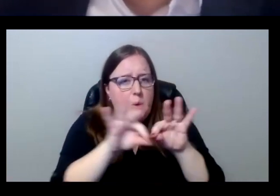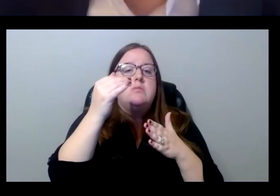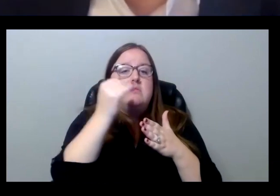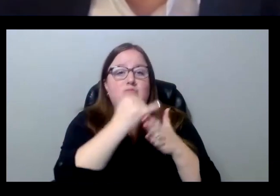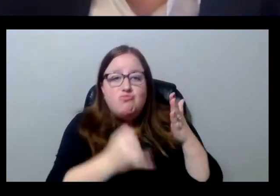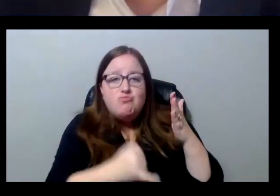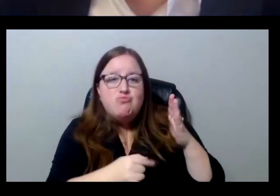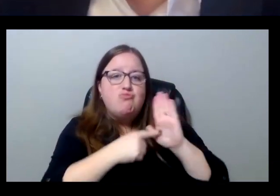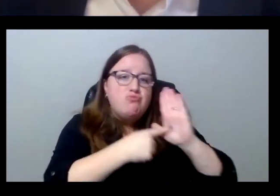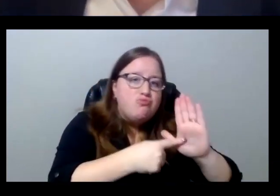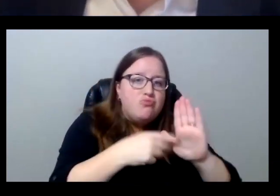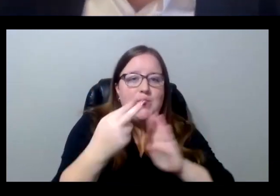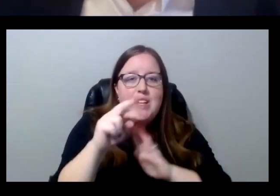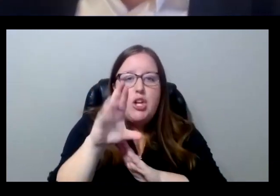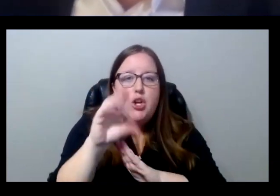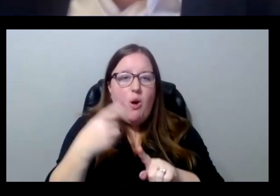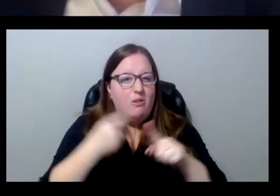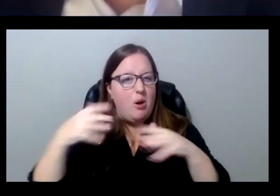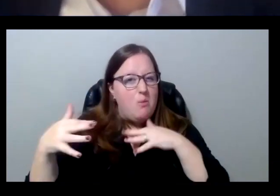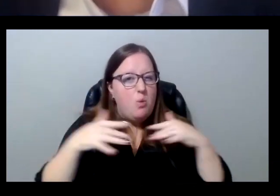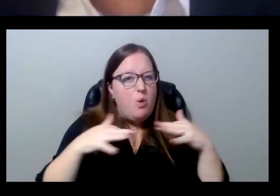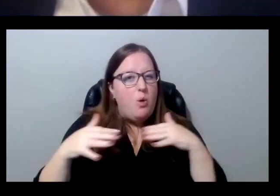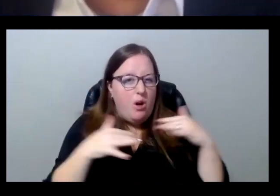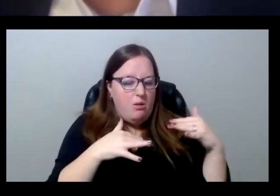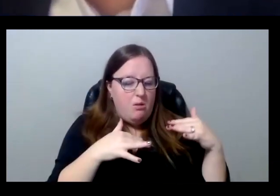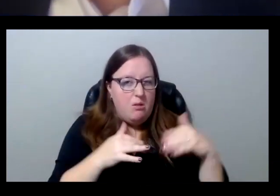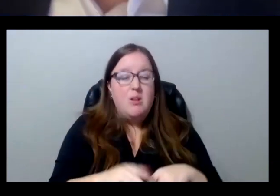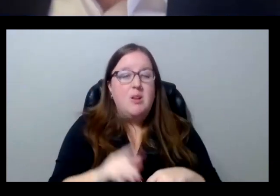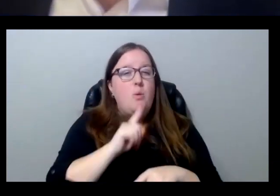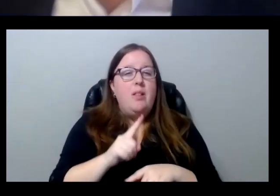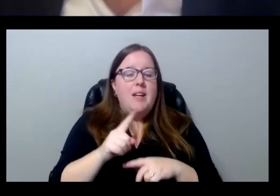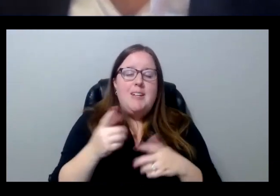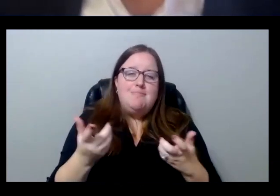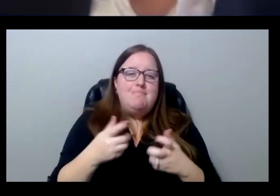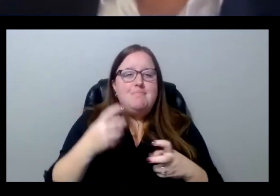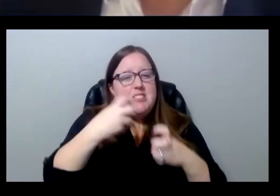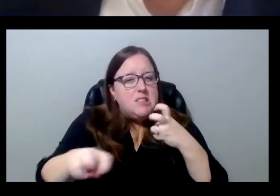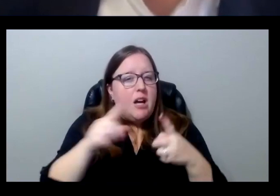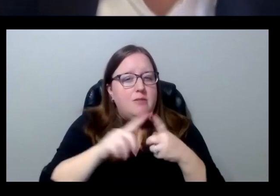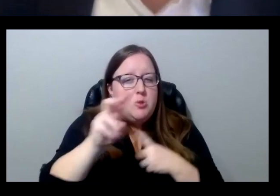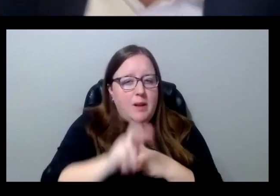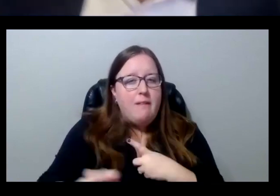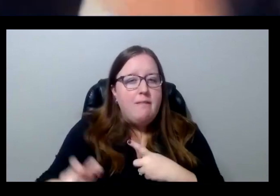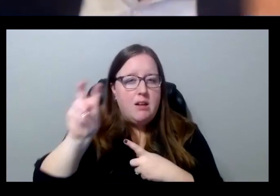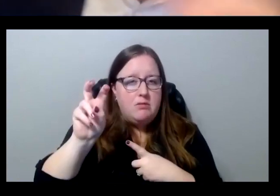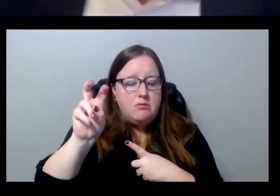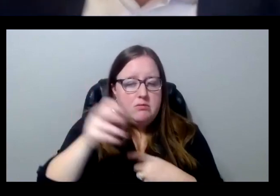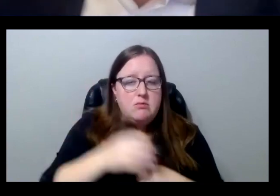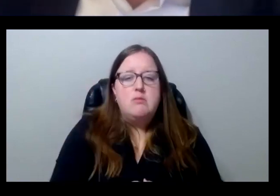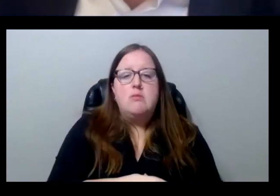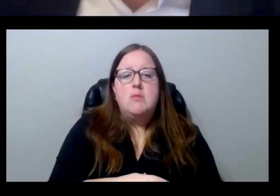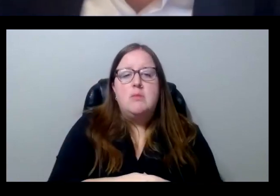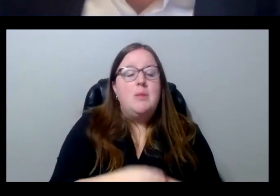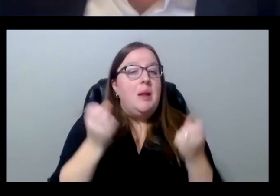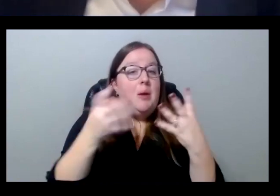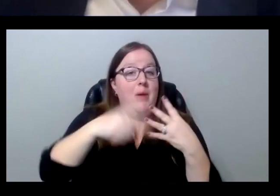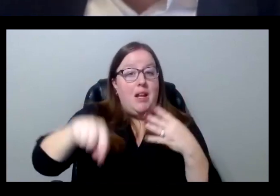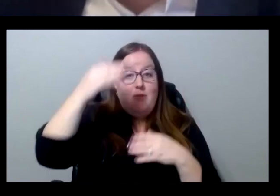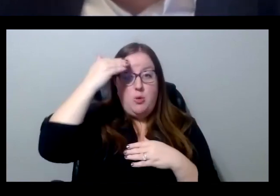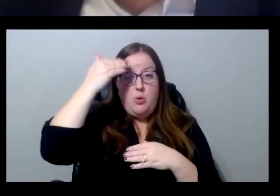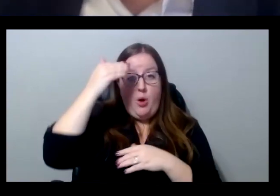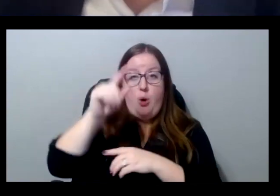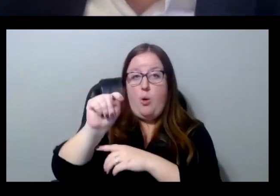million Bosniaks are living in the Balkans, and 1 million settled and are living in and around the world. There are